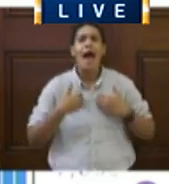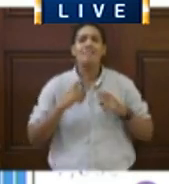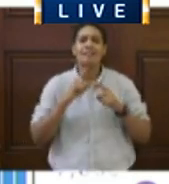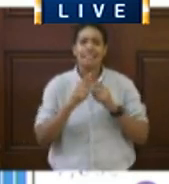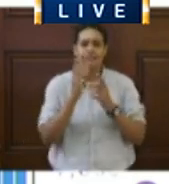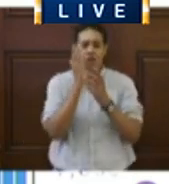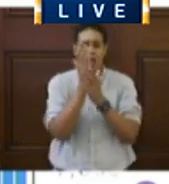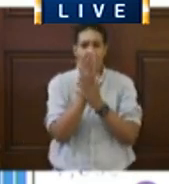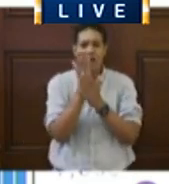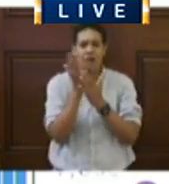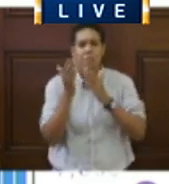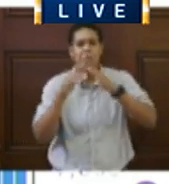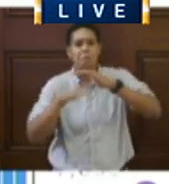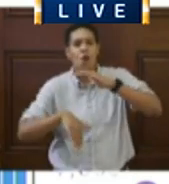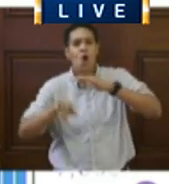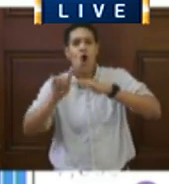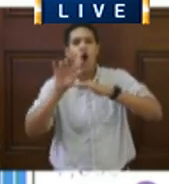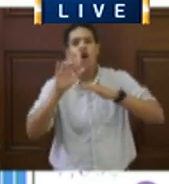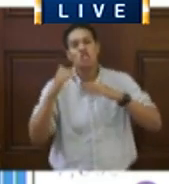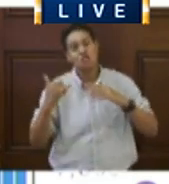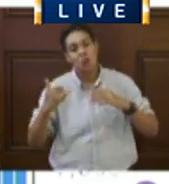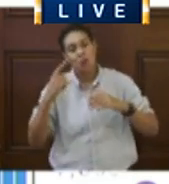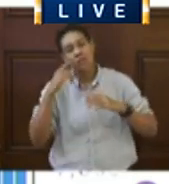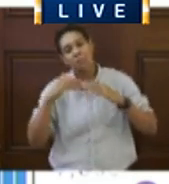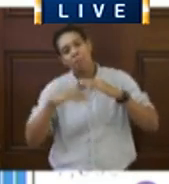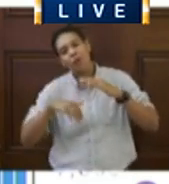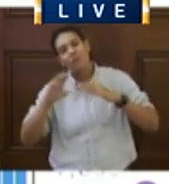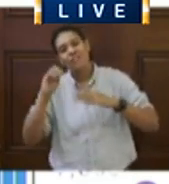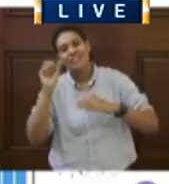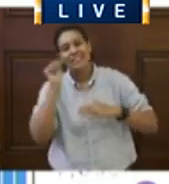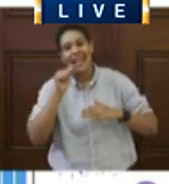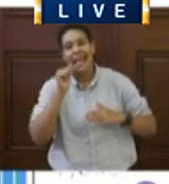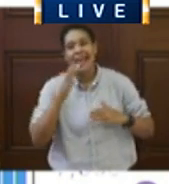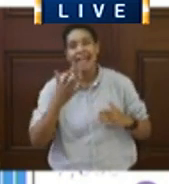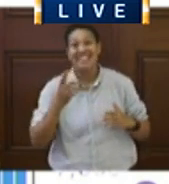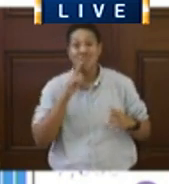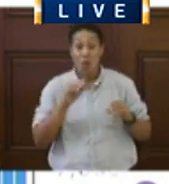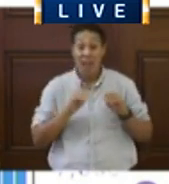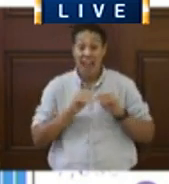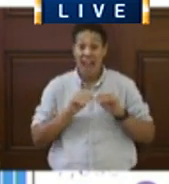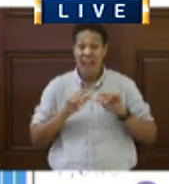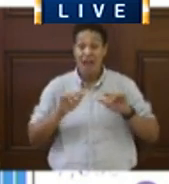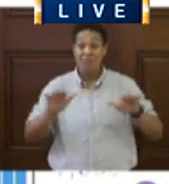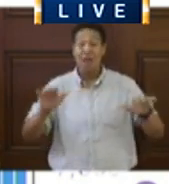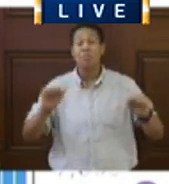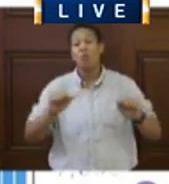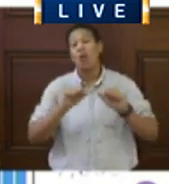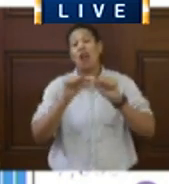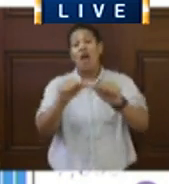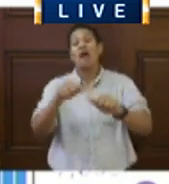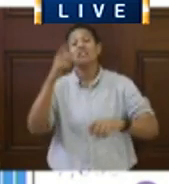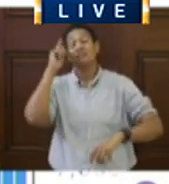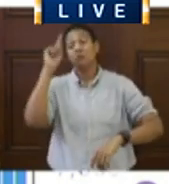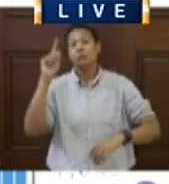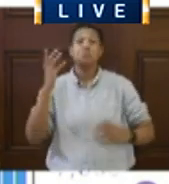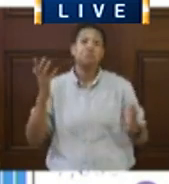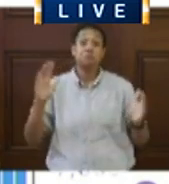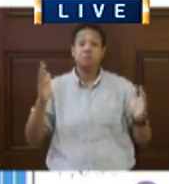below 100, below 50 per day. So the epidemic could last for a period